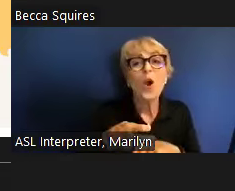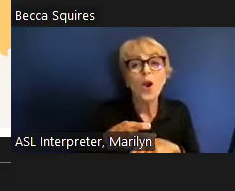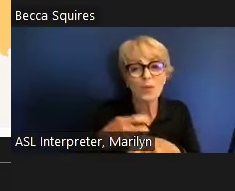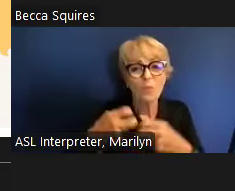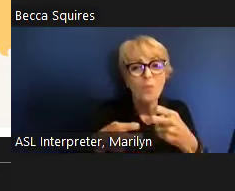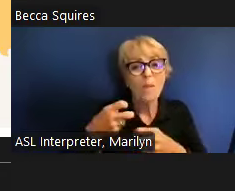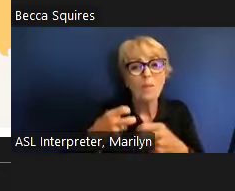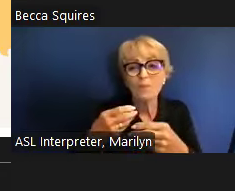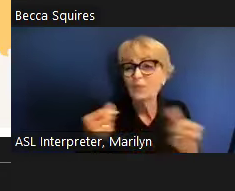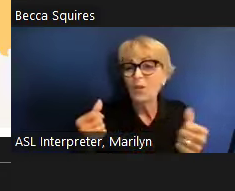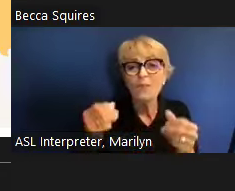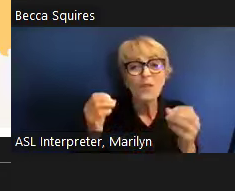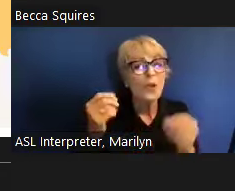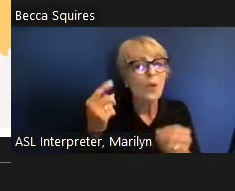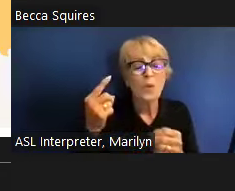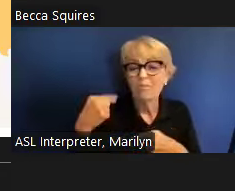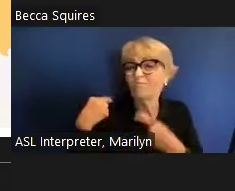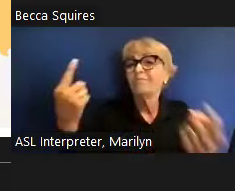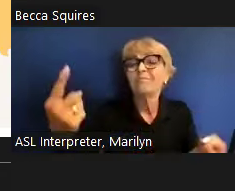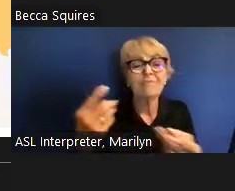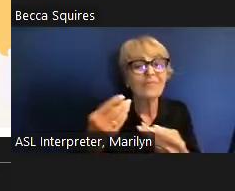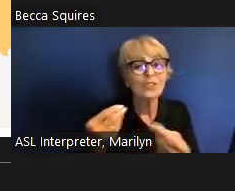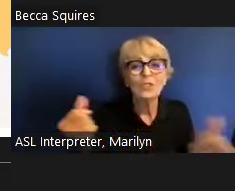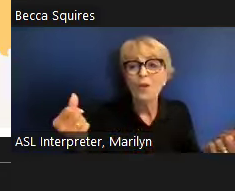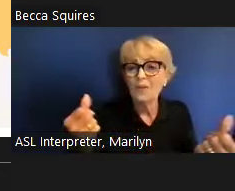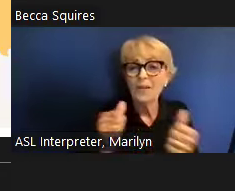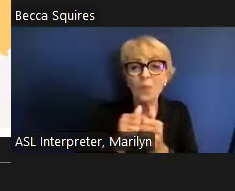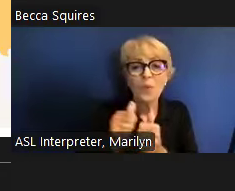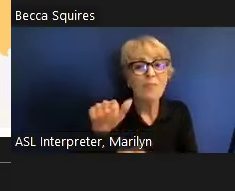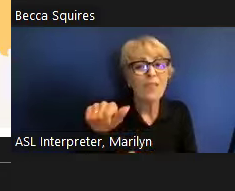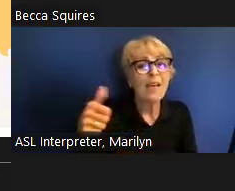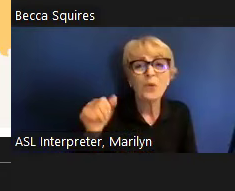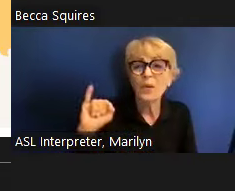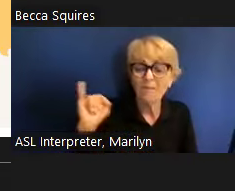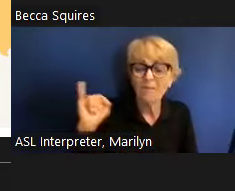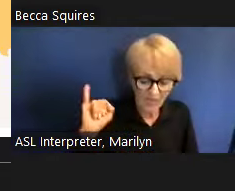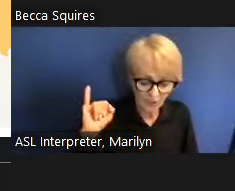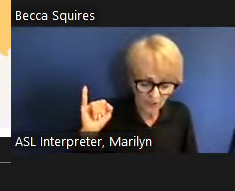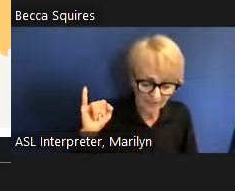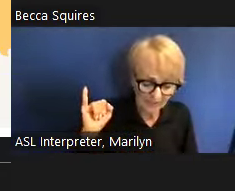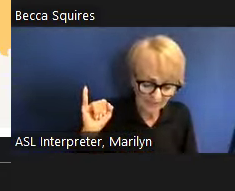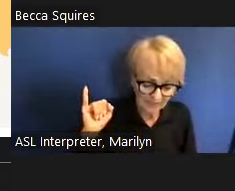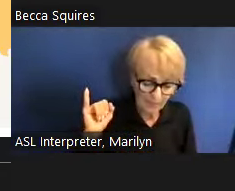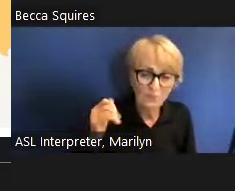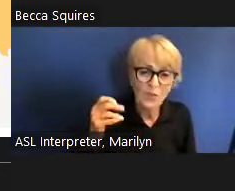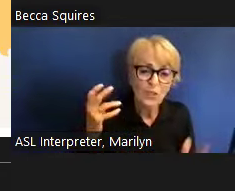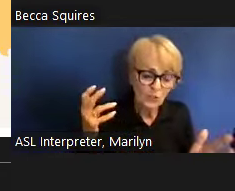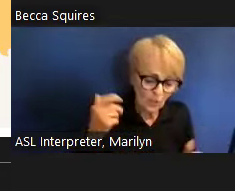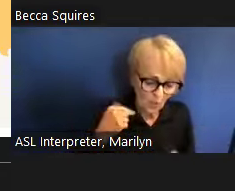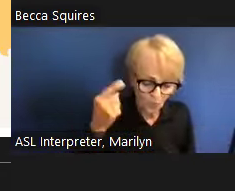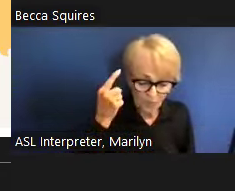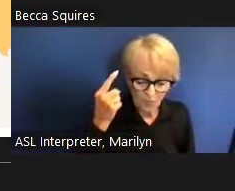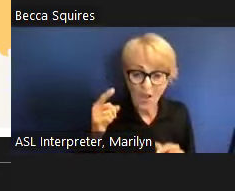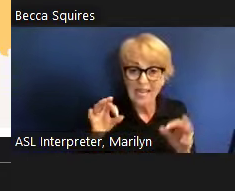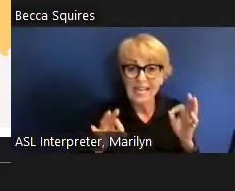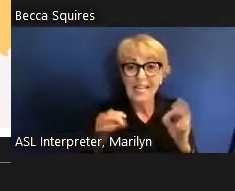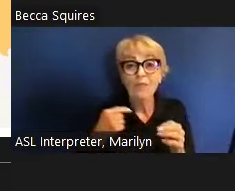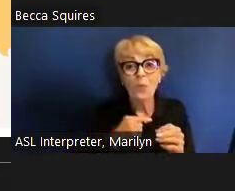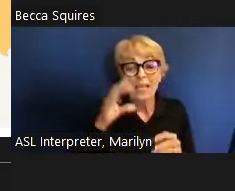solve because no one's been able to solve it before with other infections. And so we thought that if we